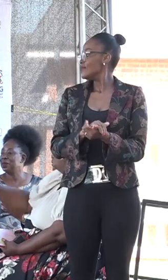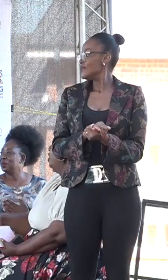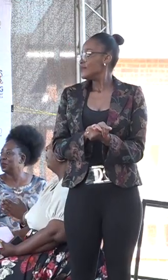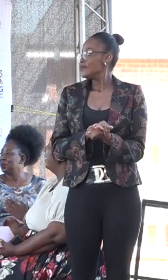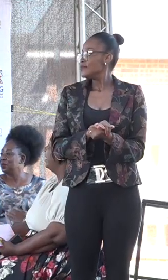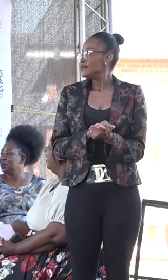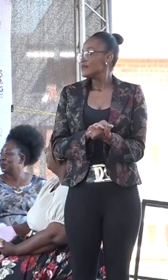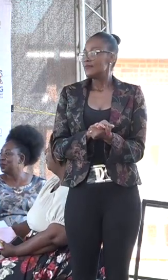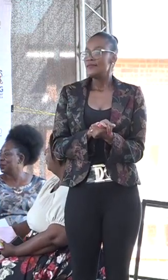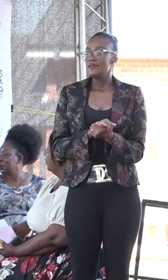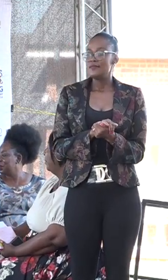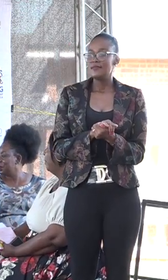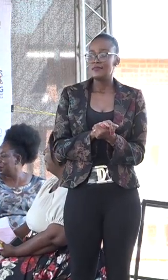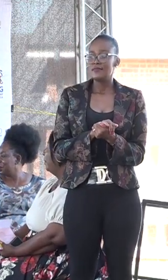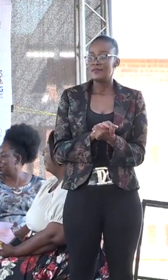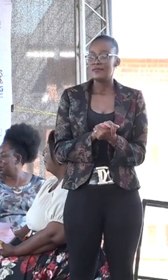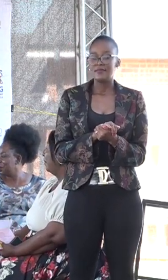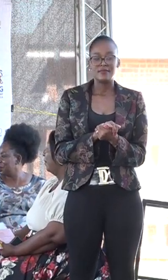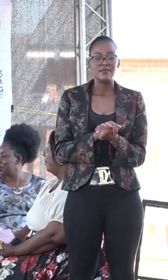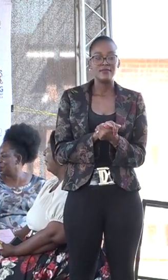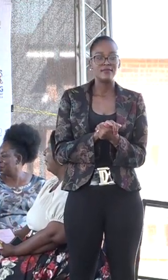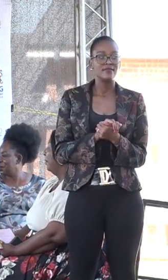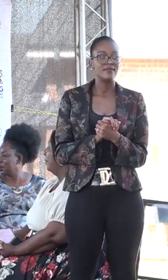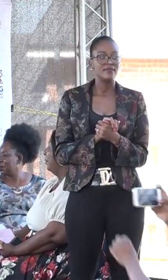principal ngizanika nazi la